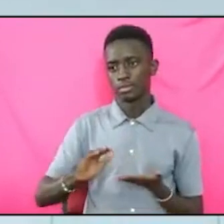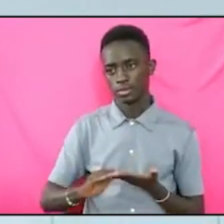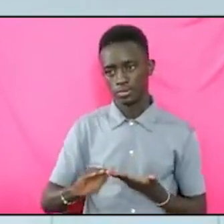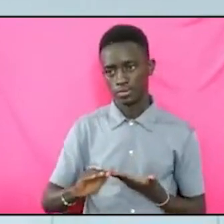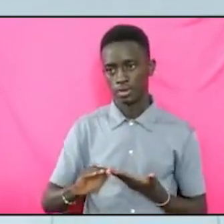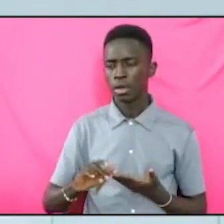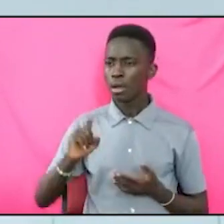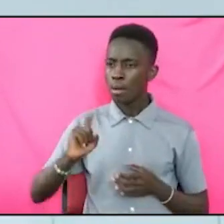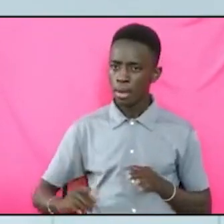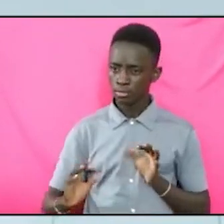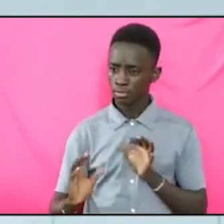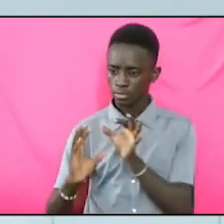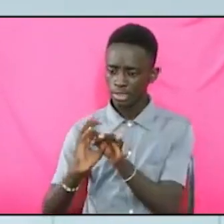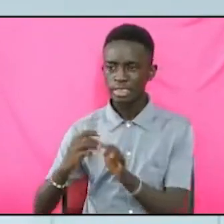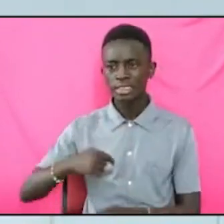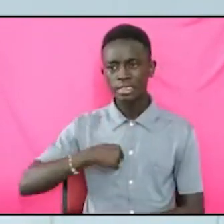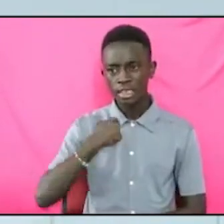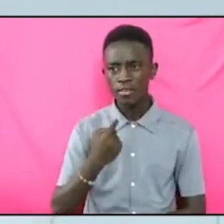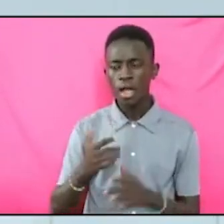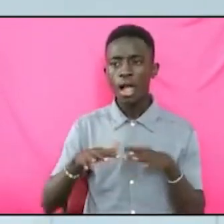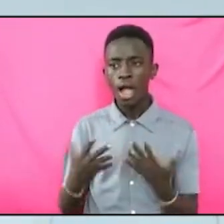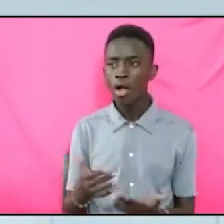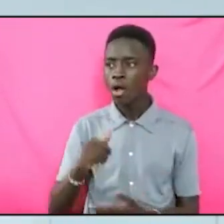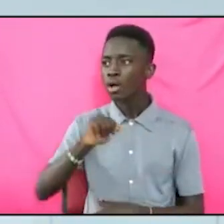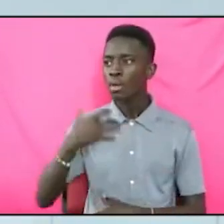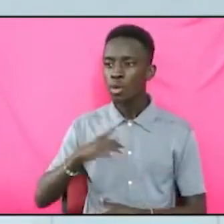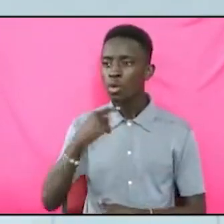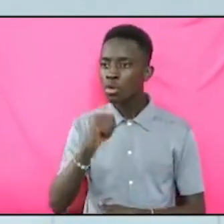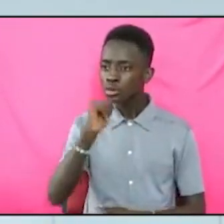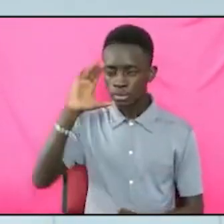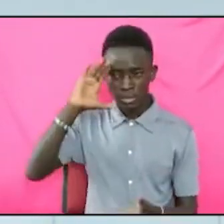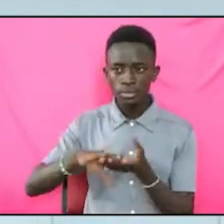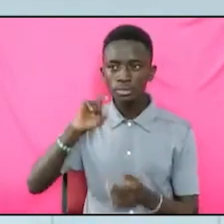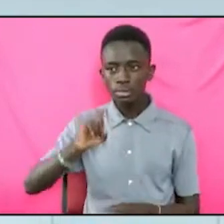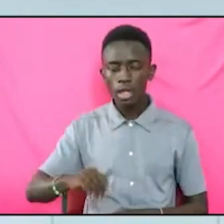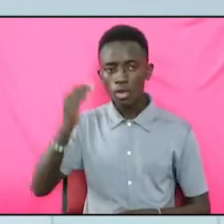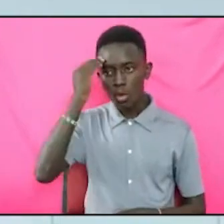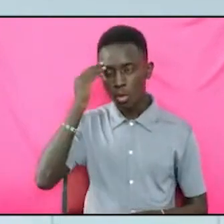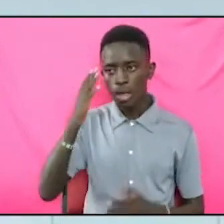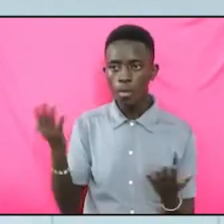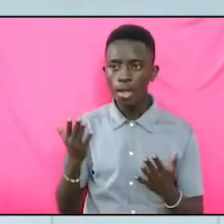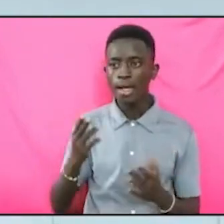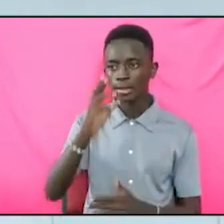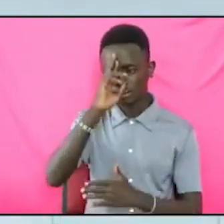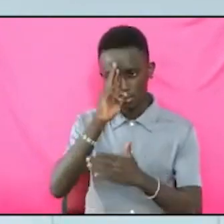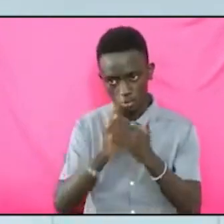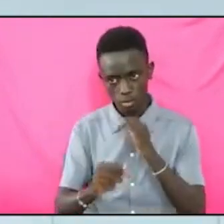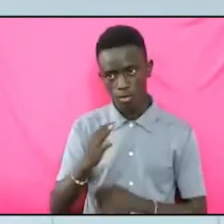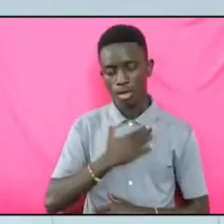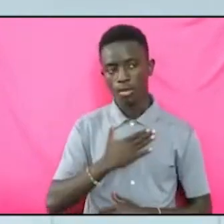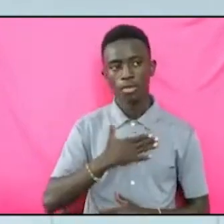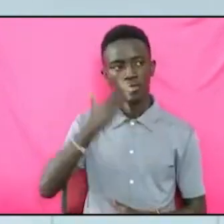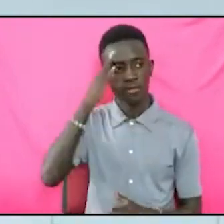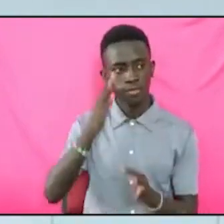Conduct yourself in a way that non-believers will be inclined to recognize the integrity of our faith and give credibility